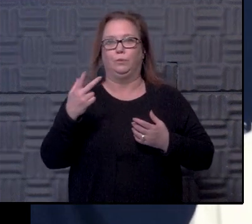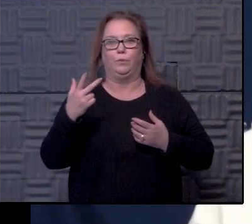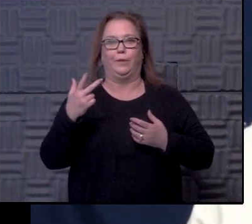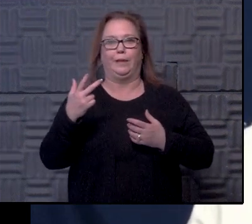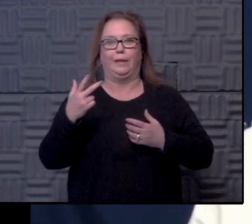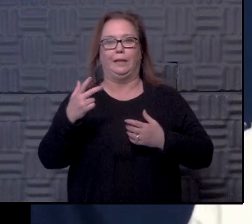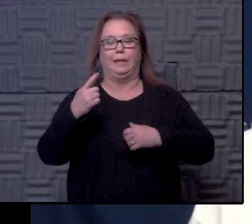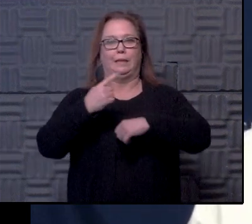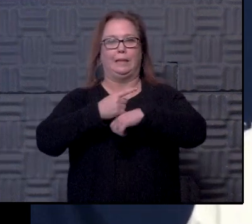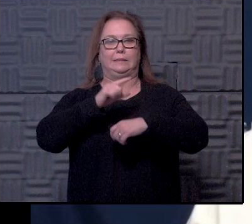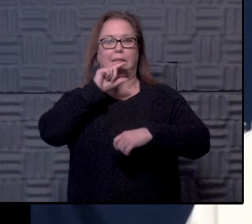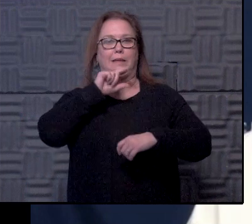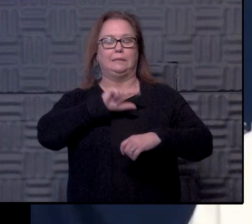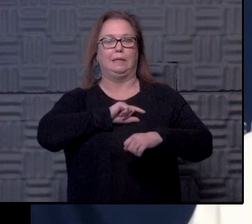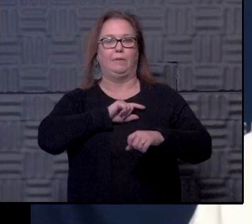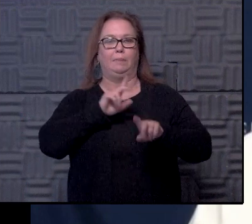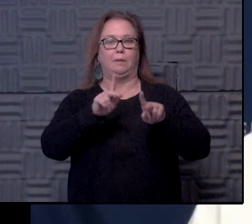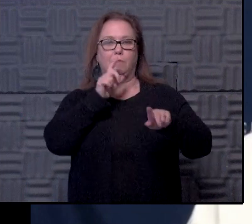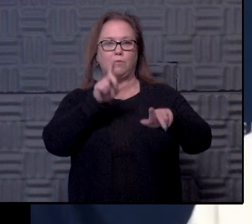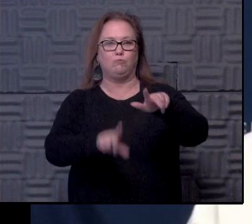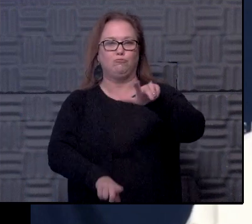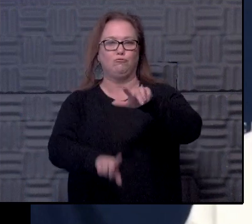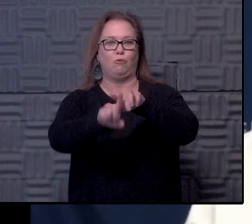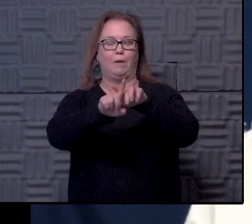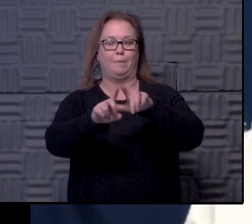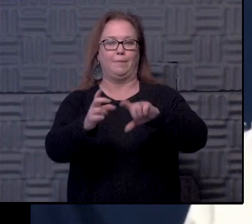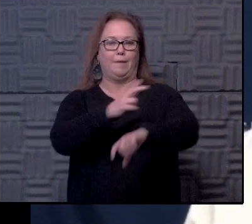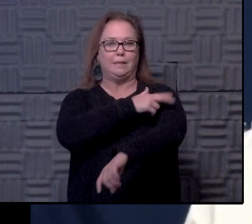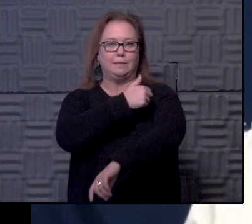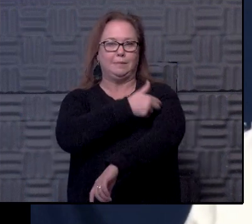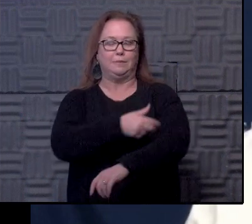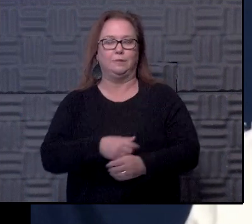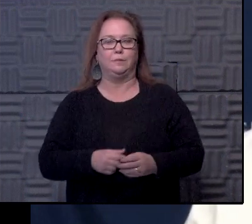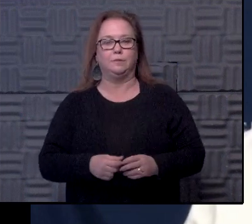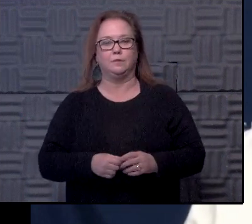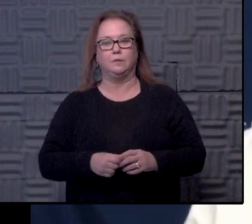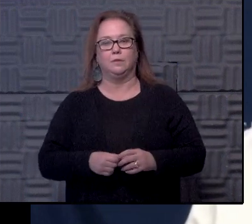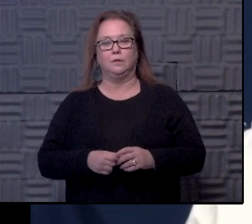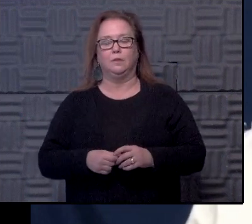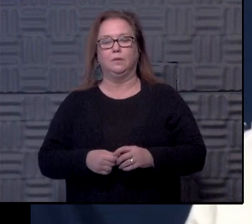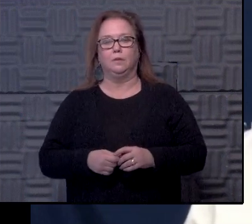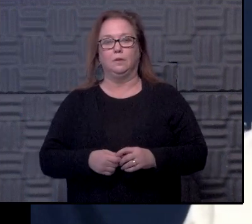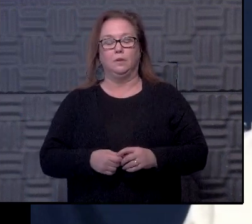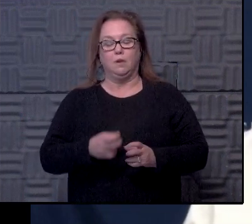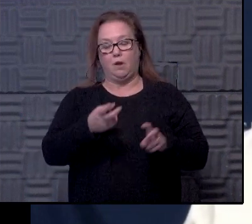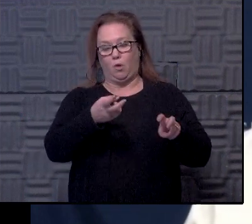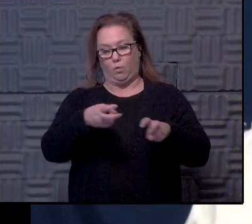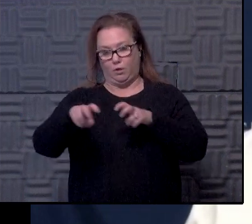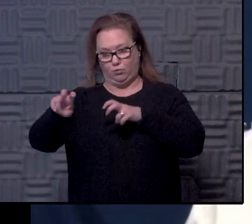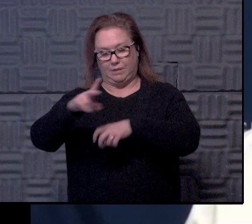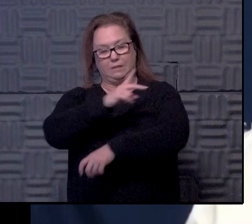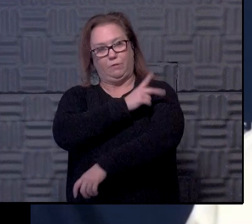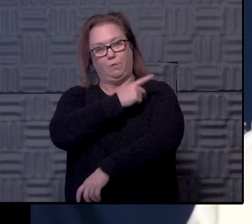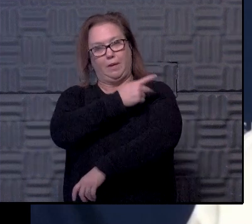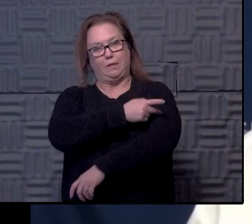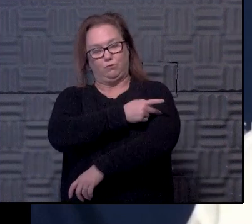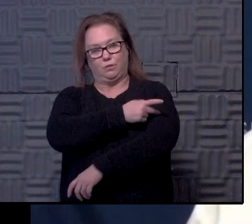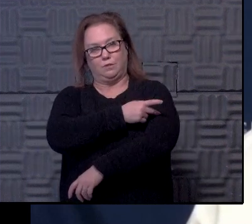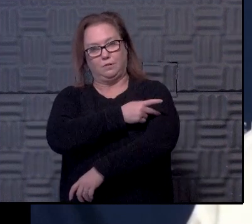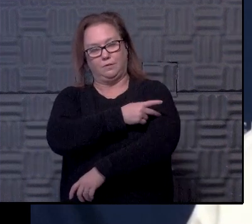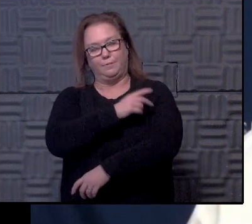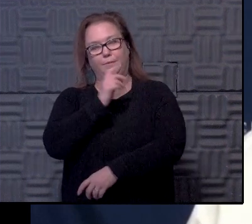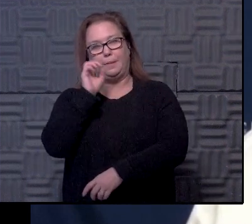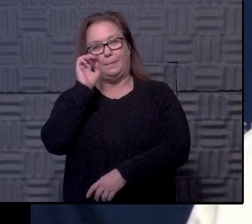Thanksgiving where we just had less people showing up to the hospital. Are we transferring patients out